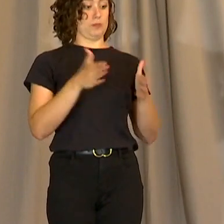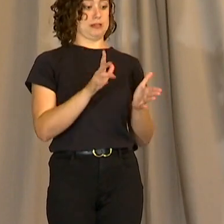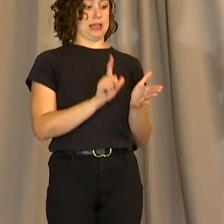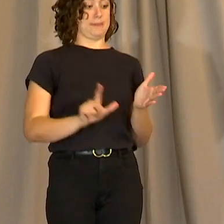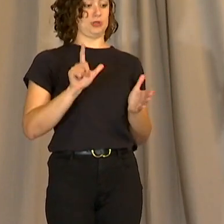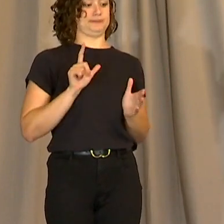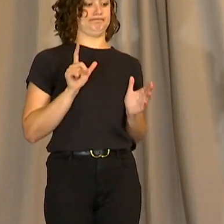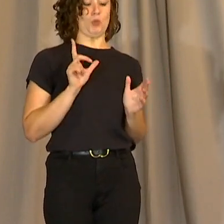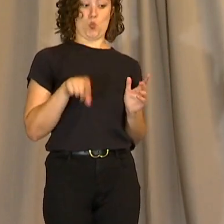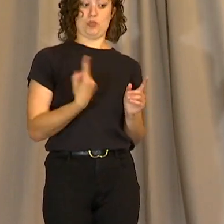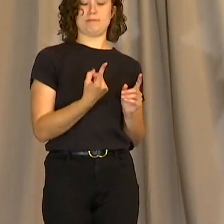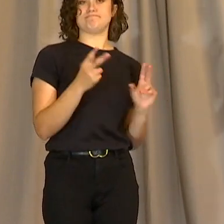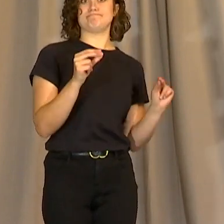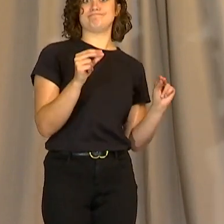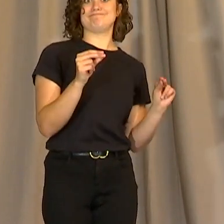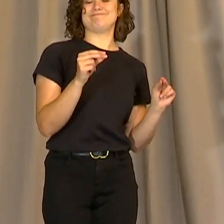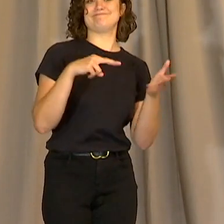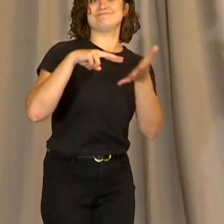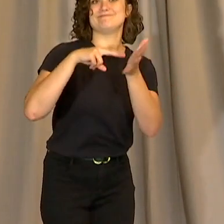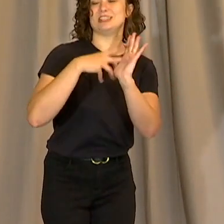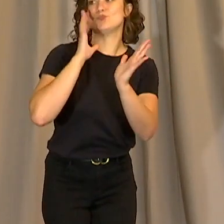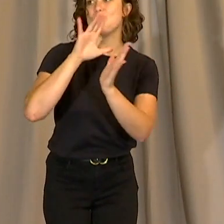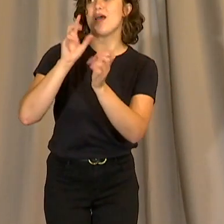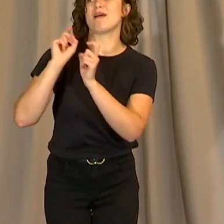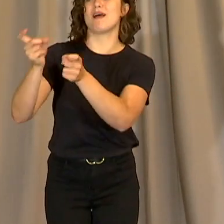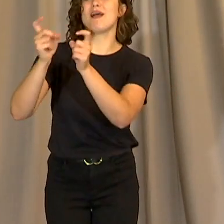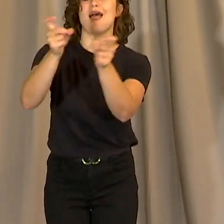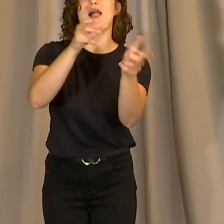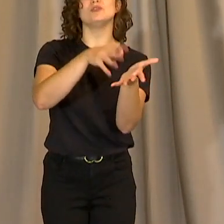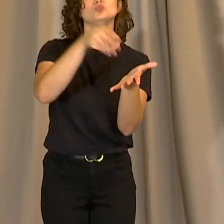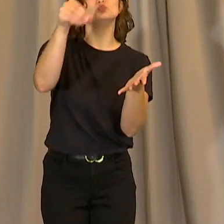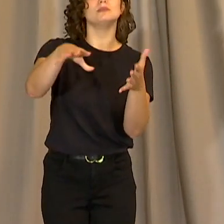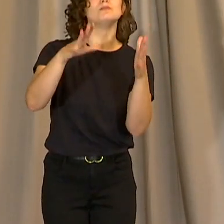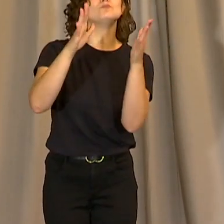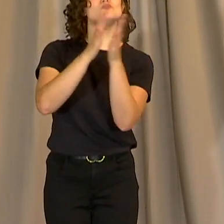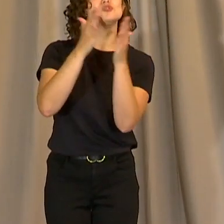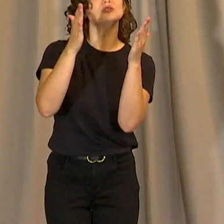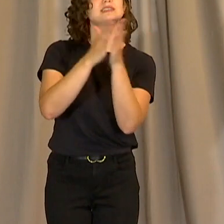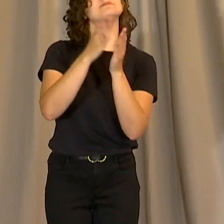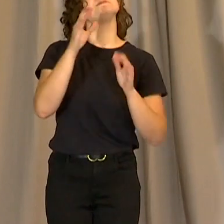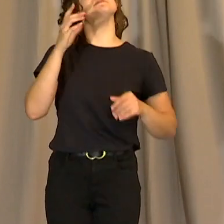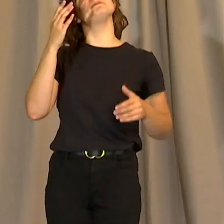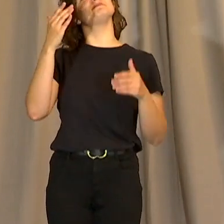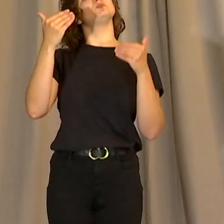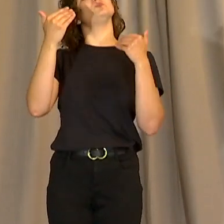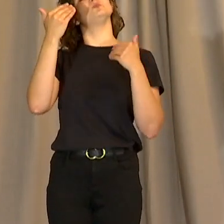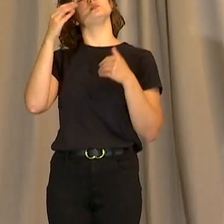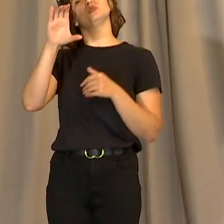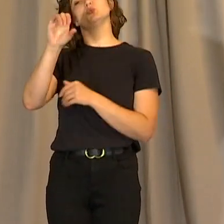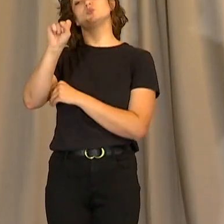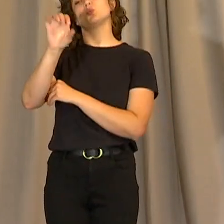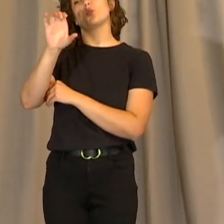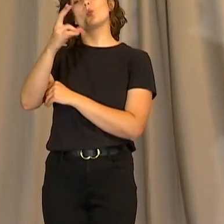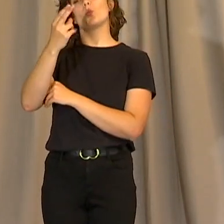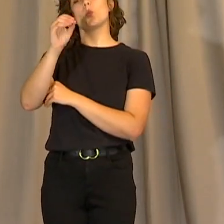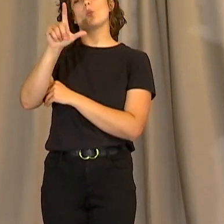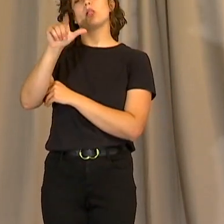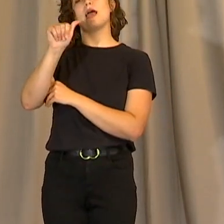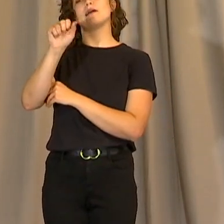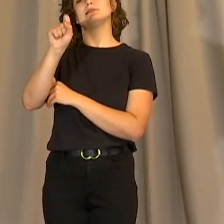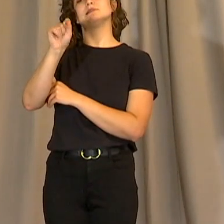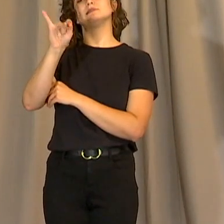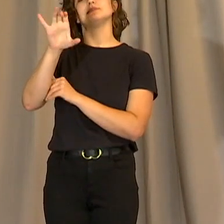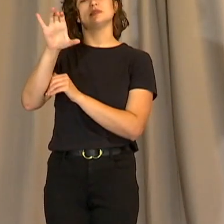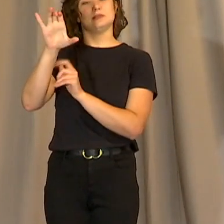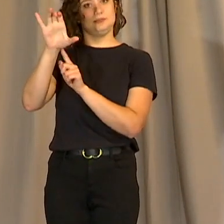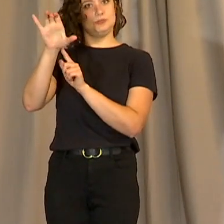our students go through Scholastic. They have the diverse libraries that go home so that they can build their libraries at